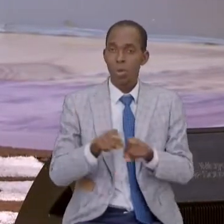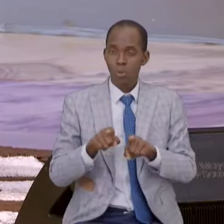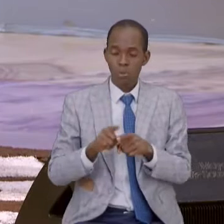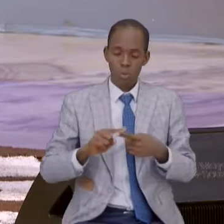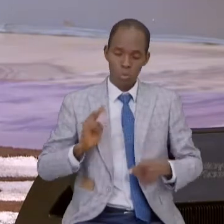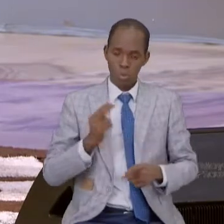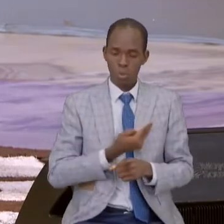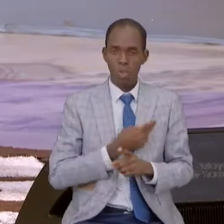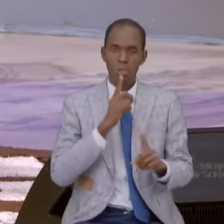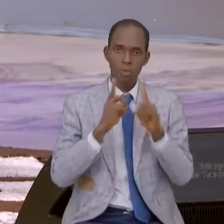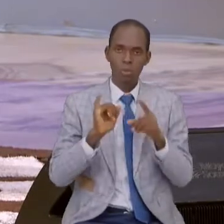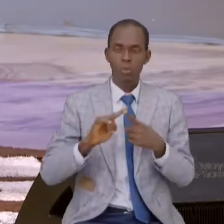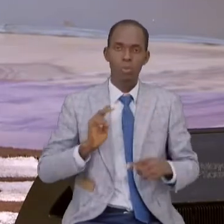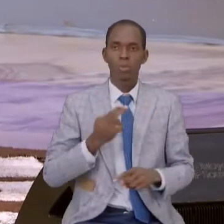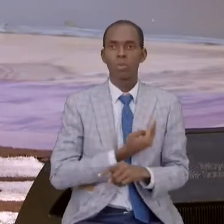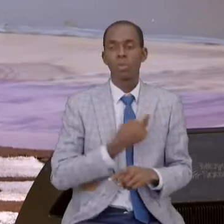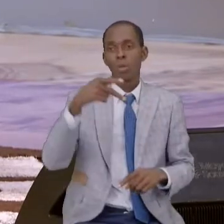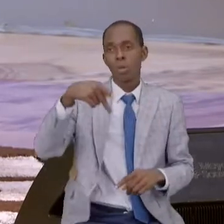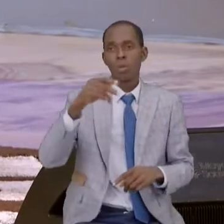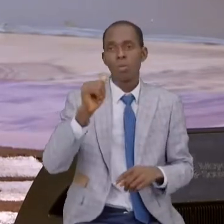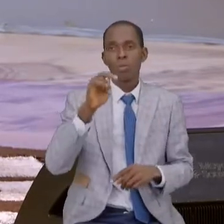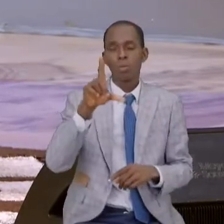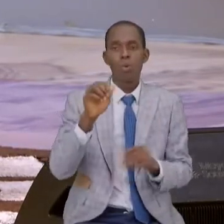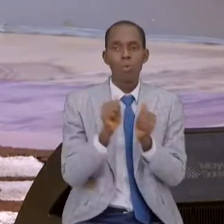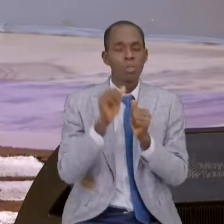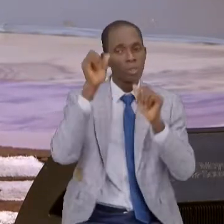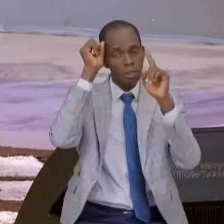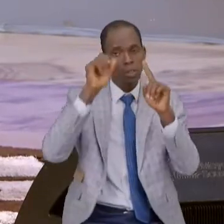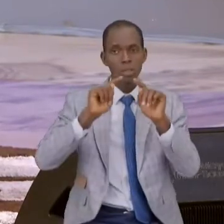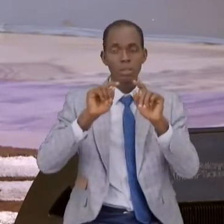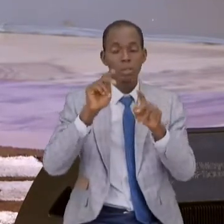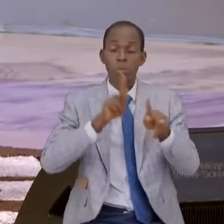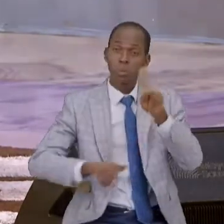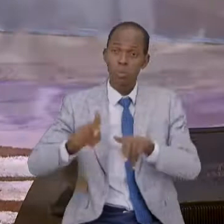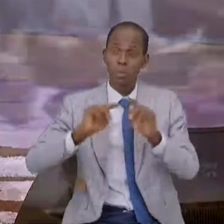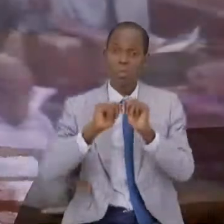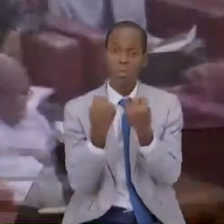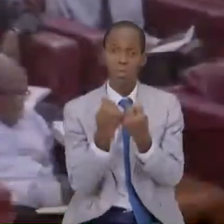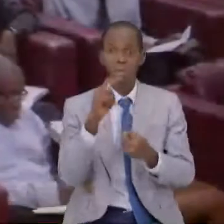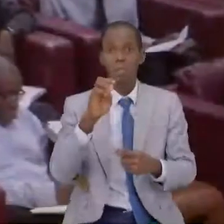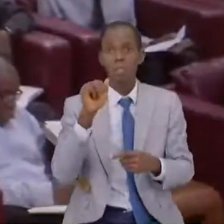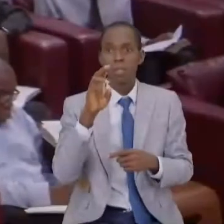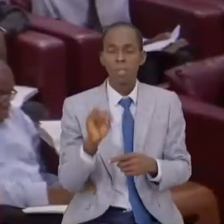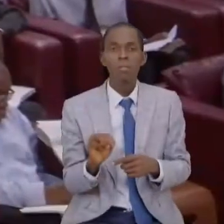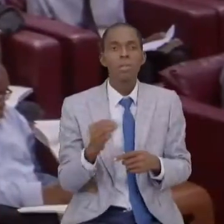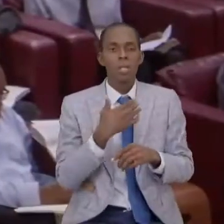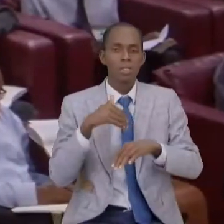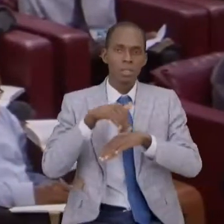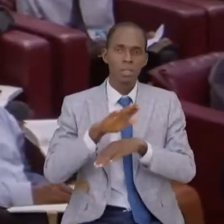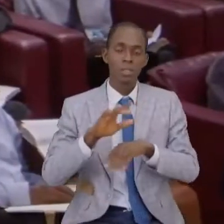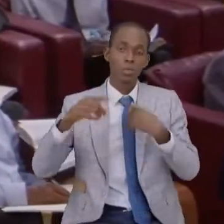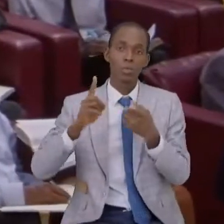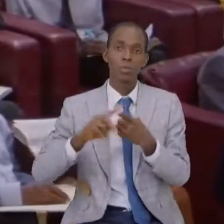speaking to us. Paul the apostle with his team had gone to the provinces of Galatia, and he had preached the